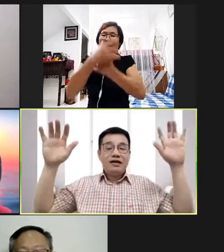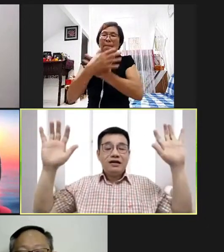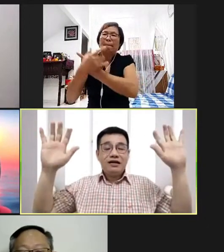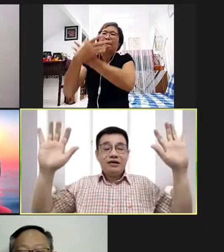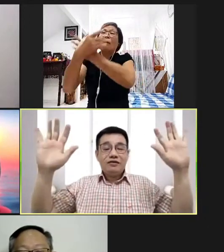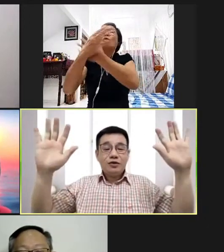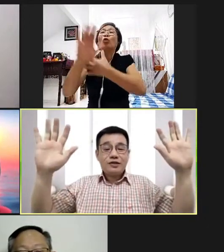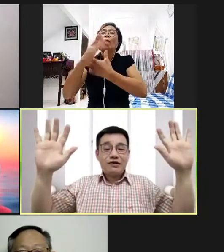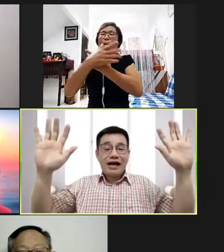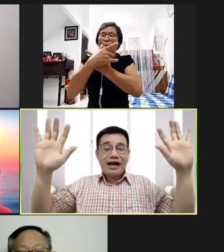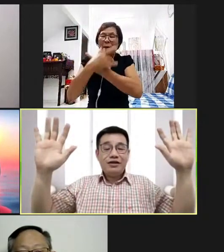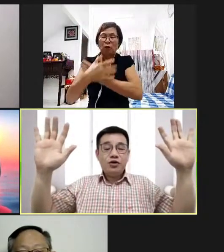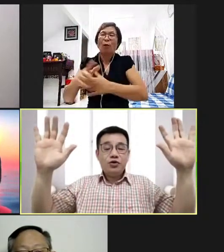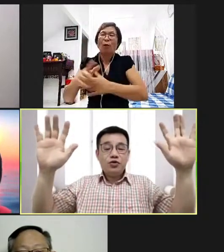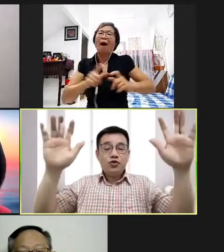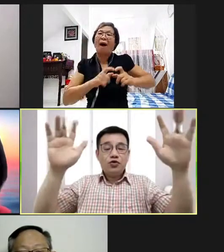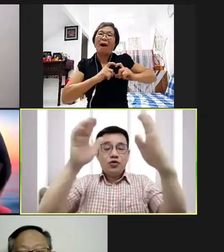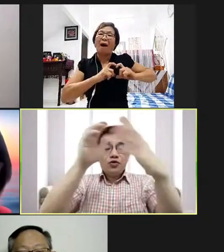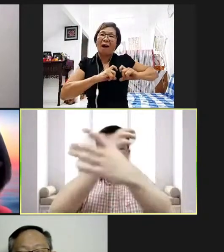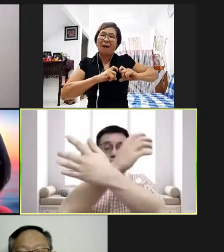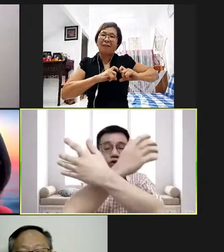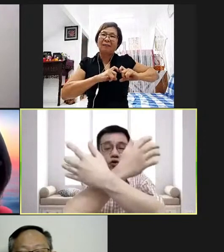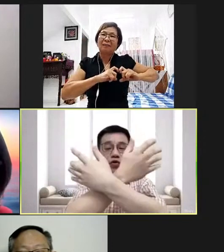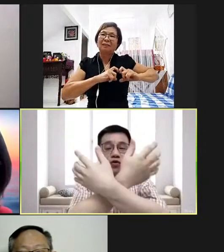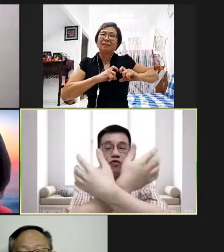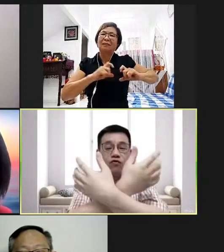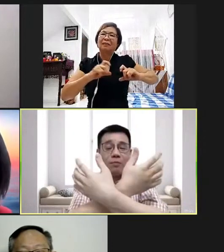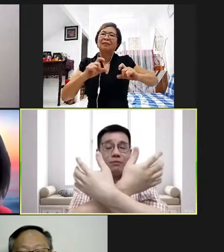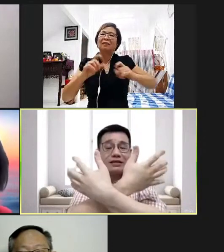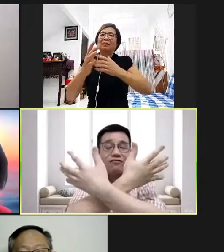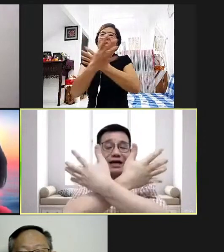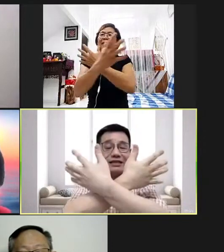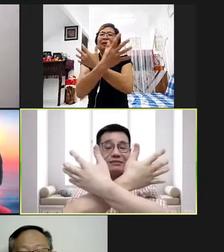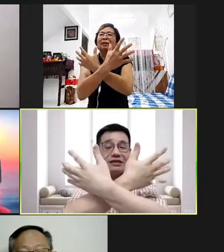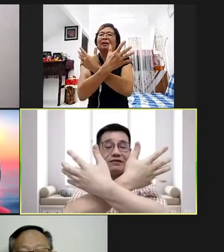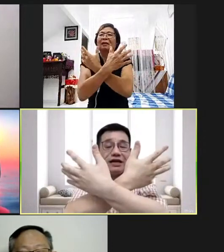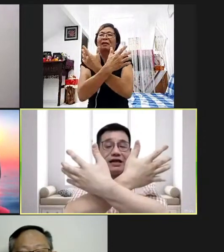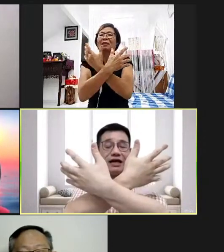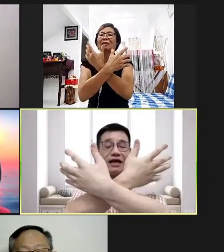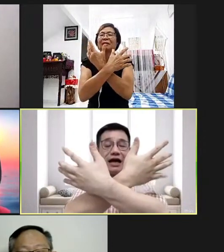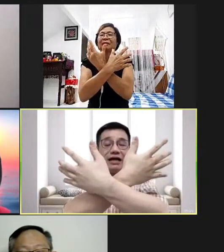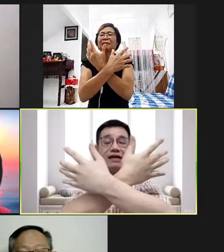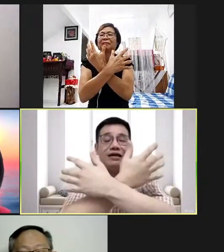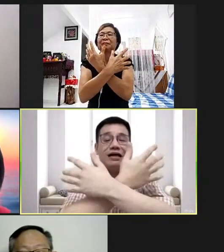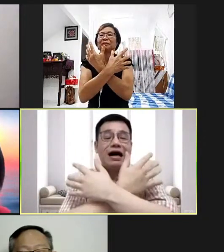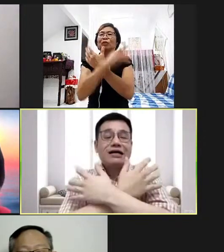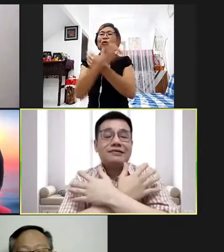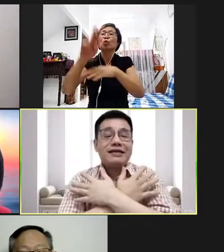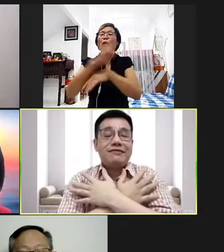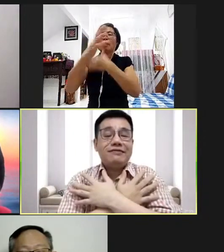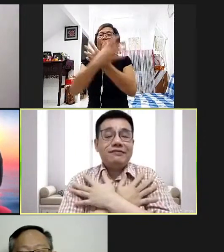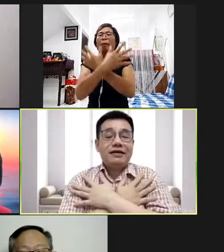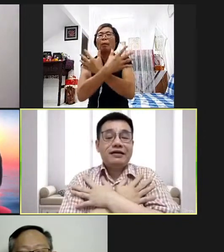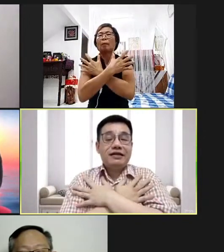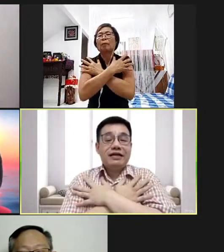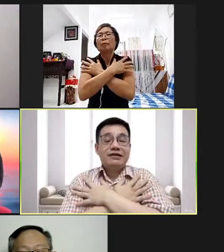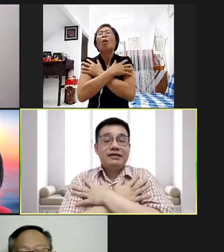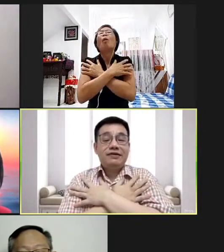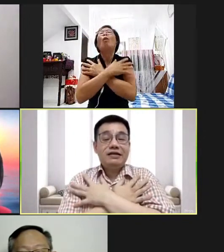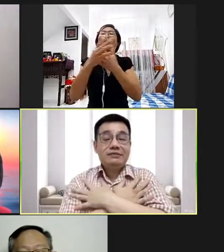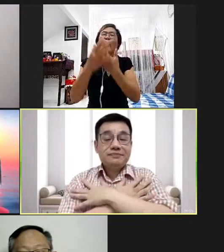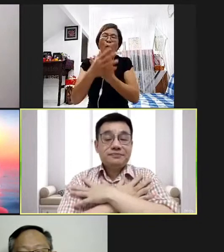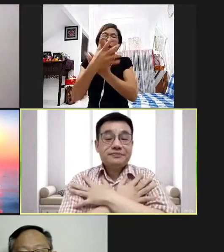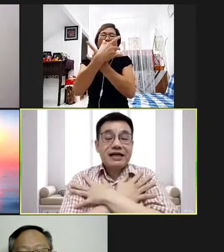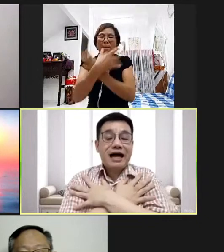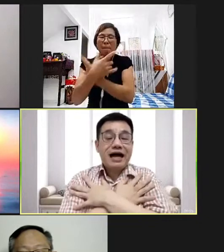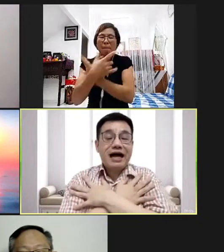we use our hand to form a butterfly shape this way, and then we hug ourselves in this way. Can you